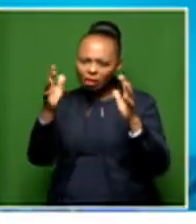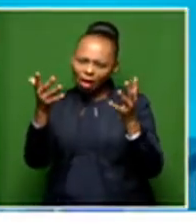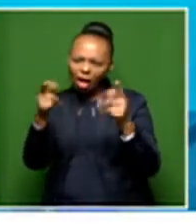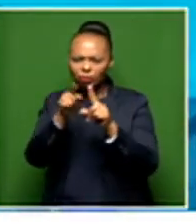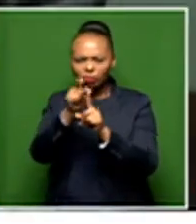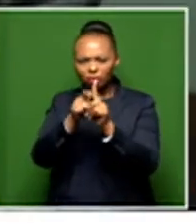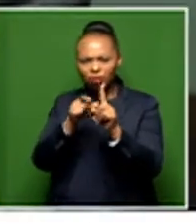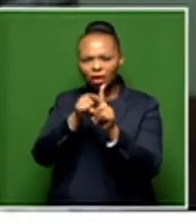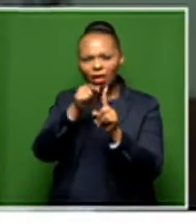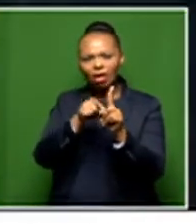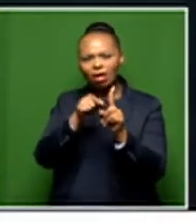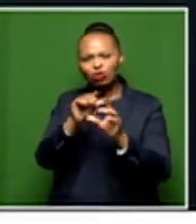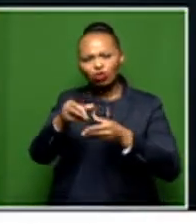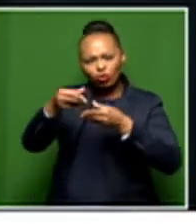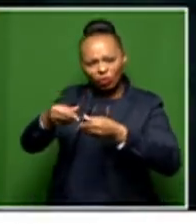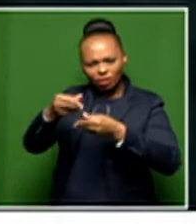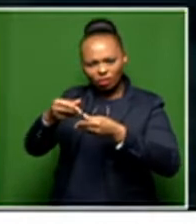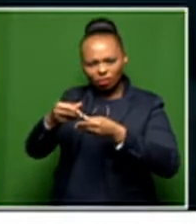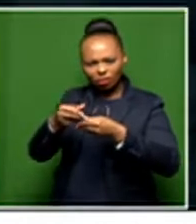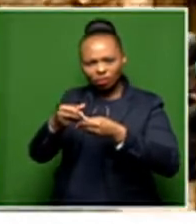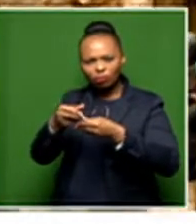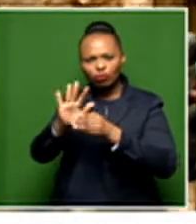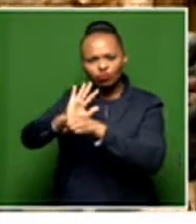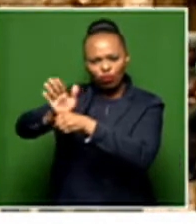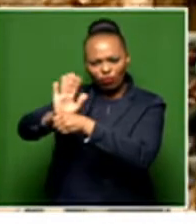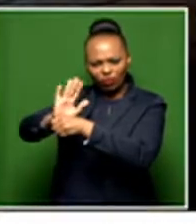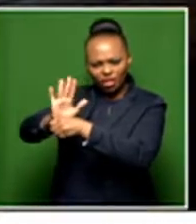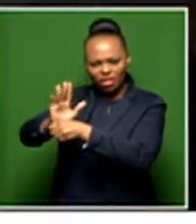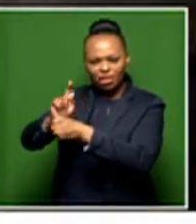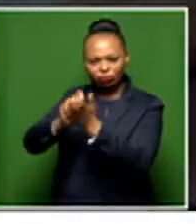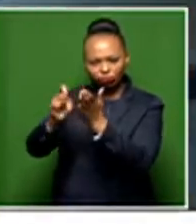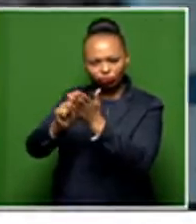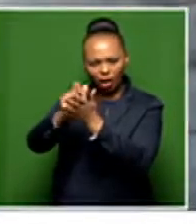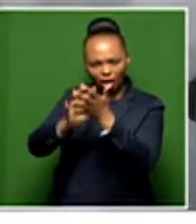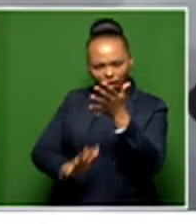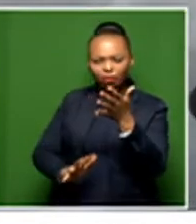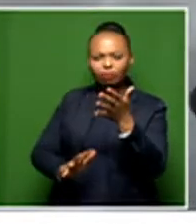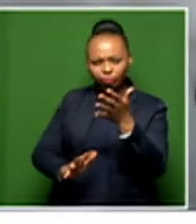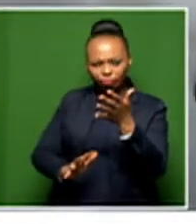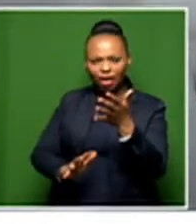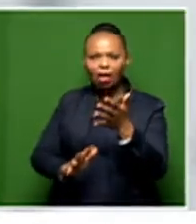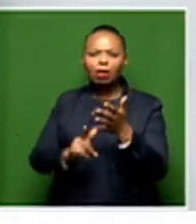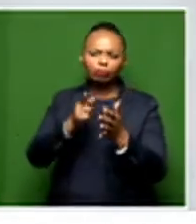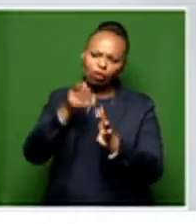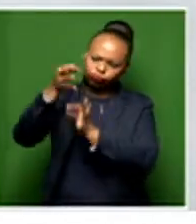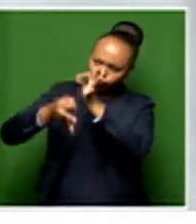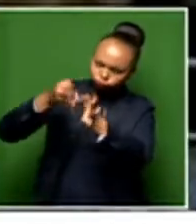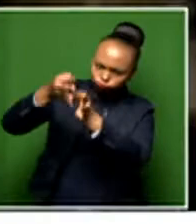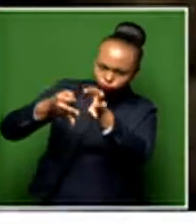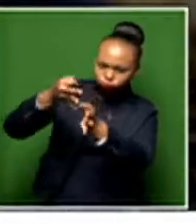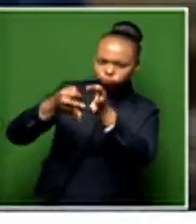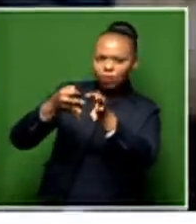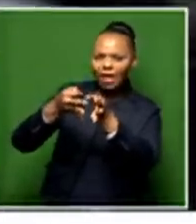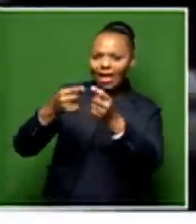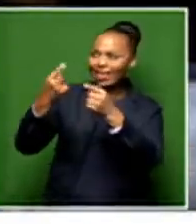looks a little bit like a documentary type of movie. Yes. Well, we've described it as being